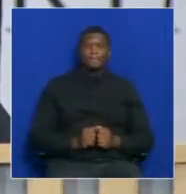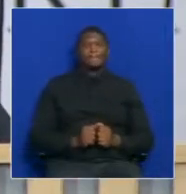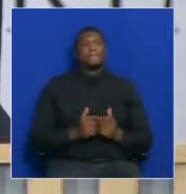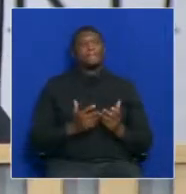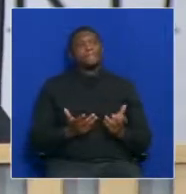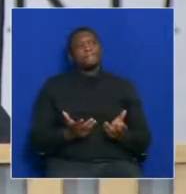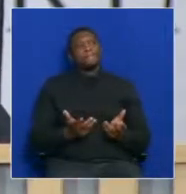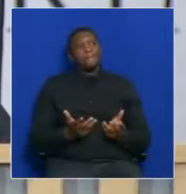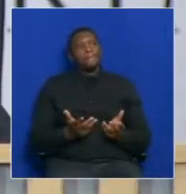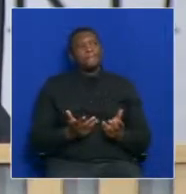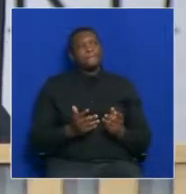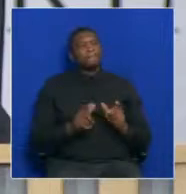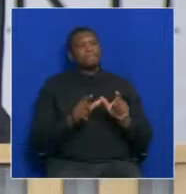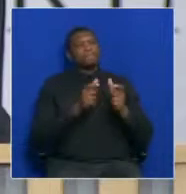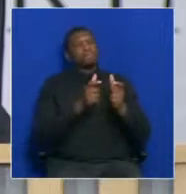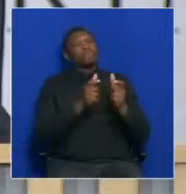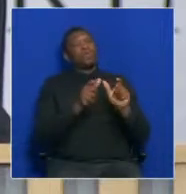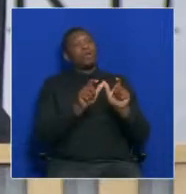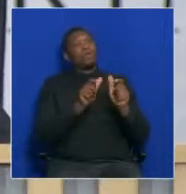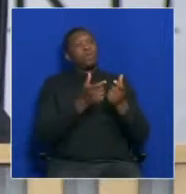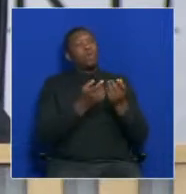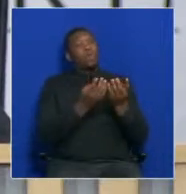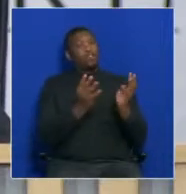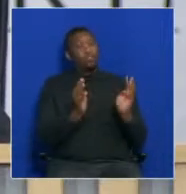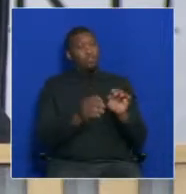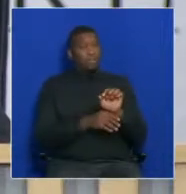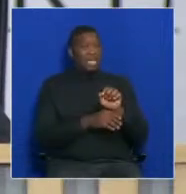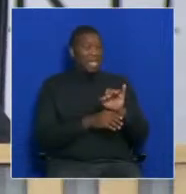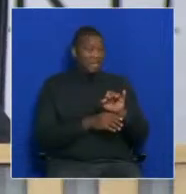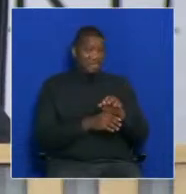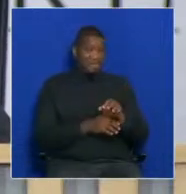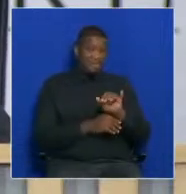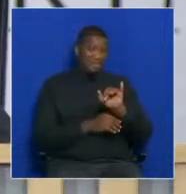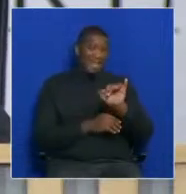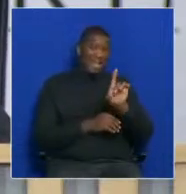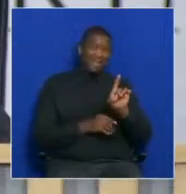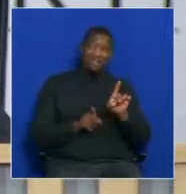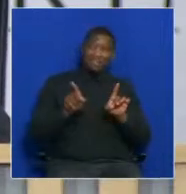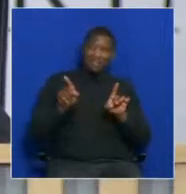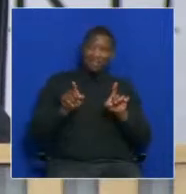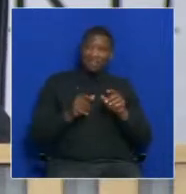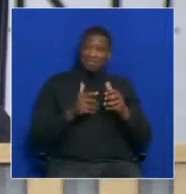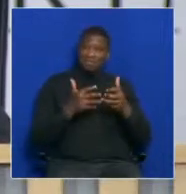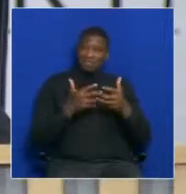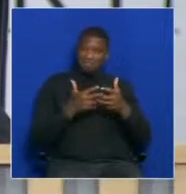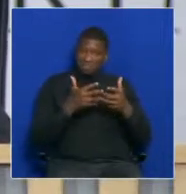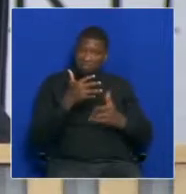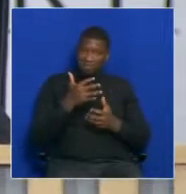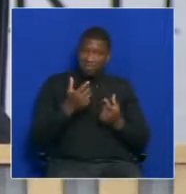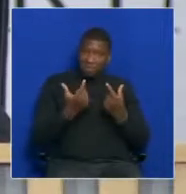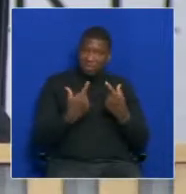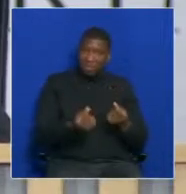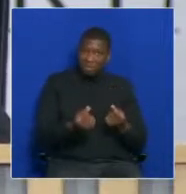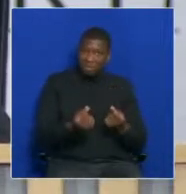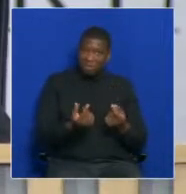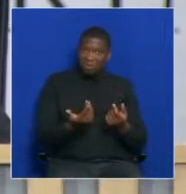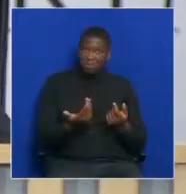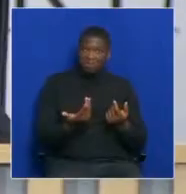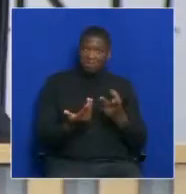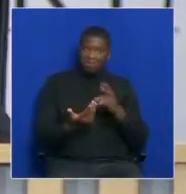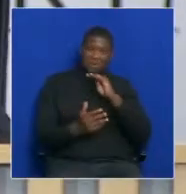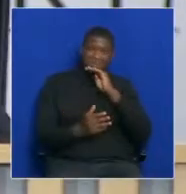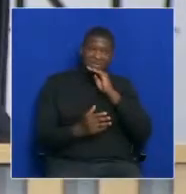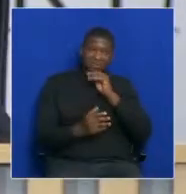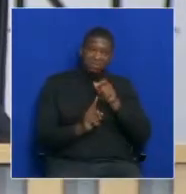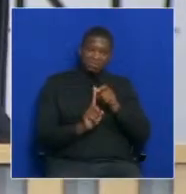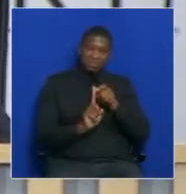Commissioner, obviously, if the ID herself flouts the manual, then the person that